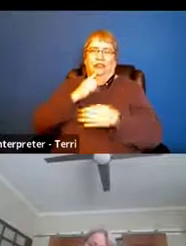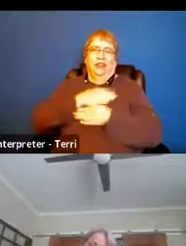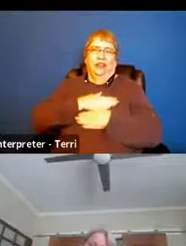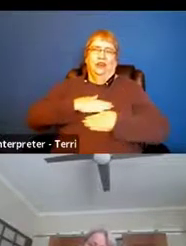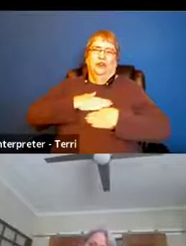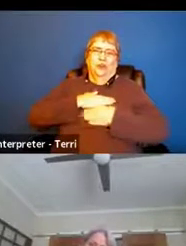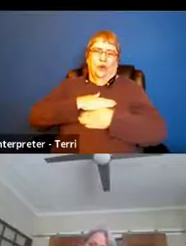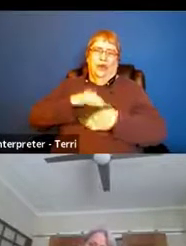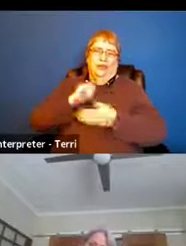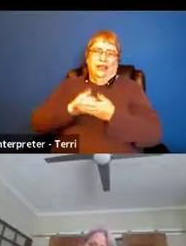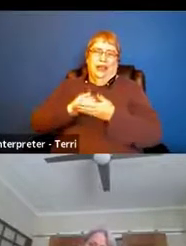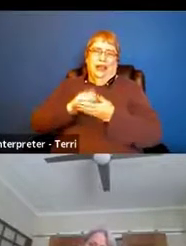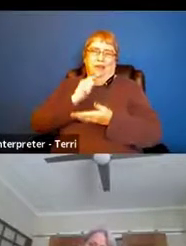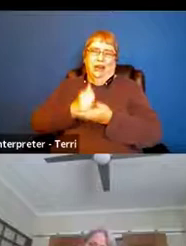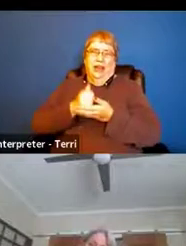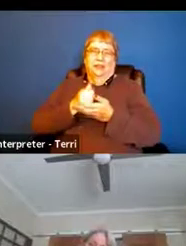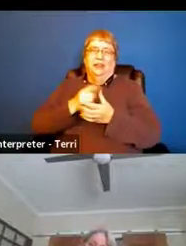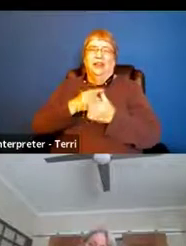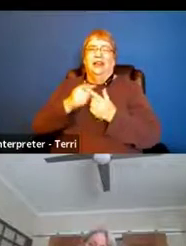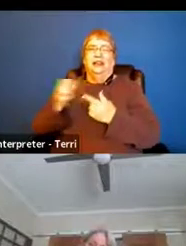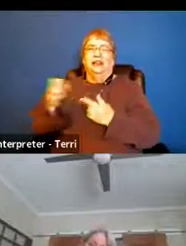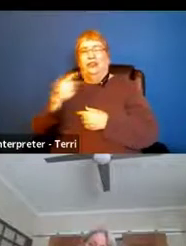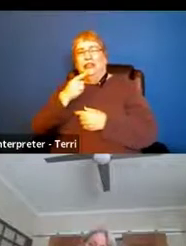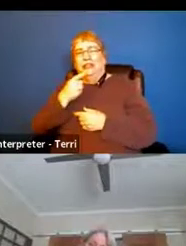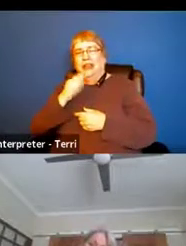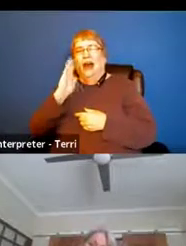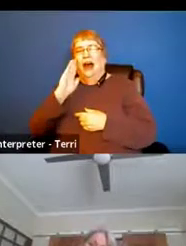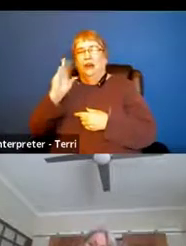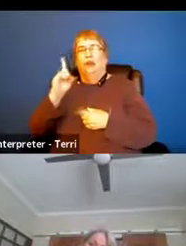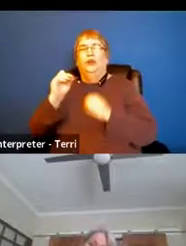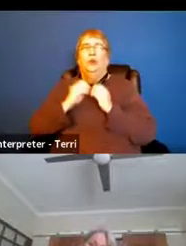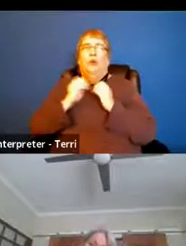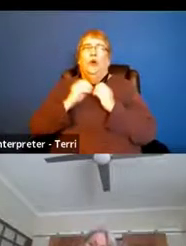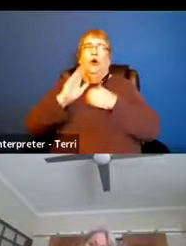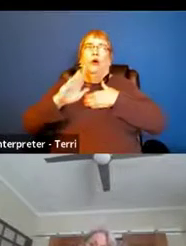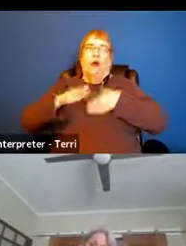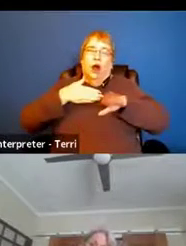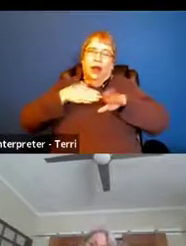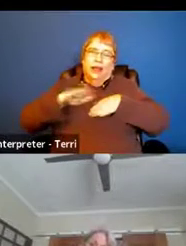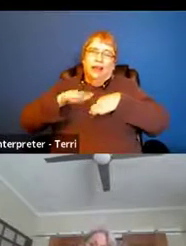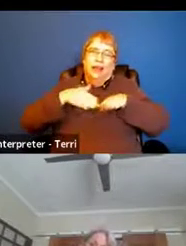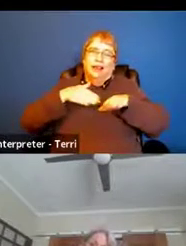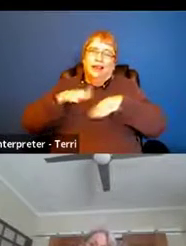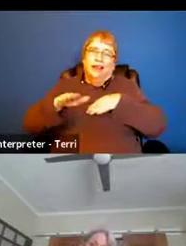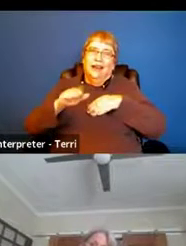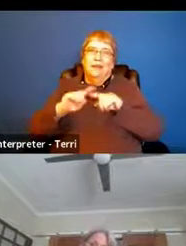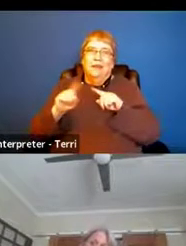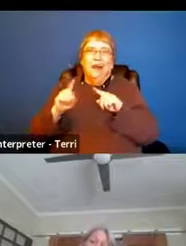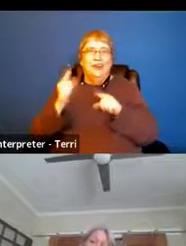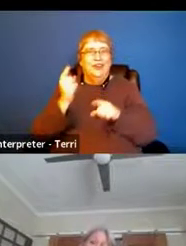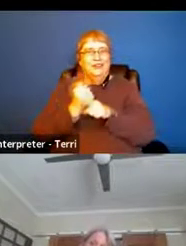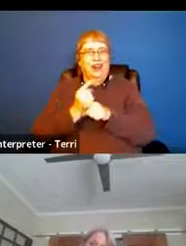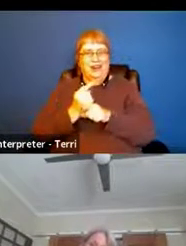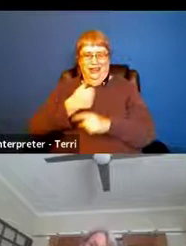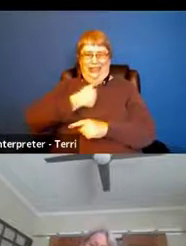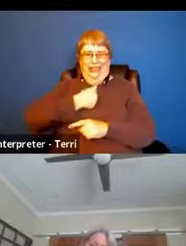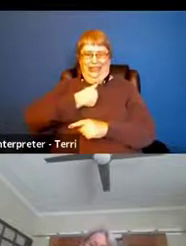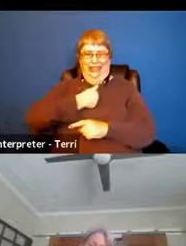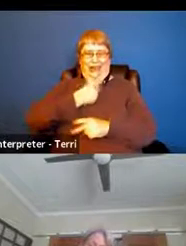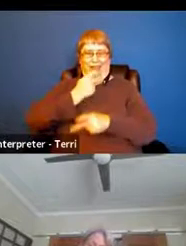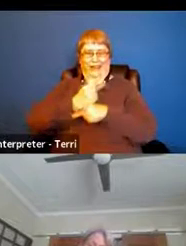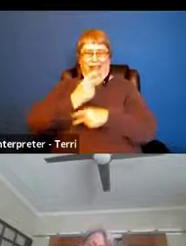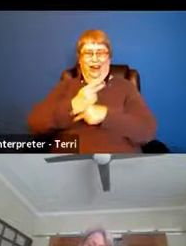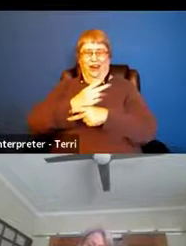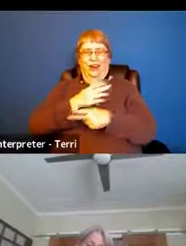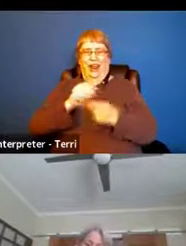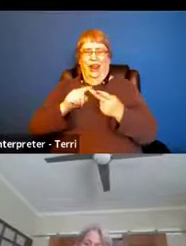And by the end, she committed to, you know, taking some more walks a week and things like that. But I think, right, you know, self-care and those coping